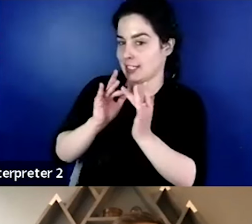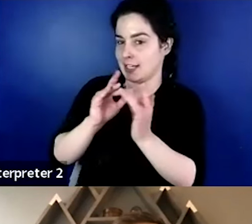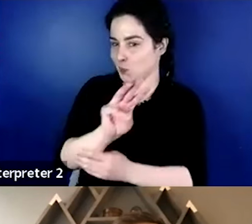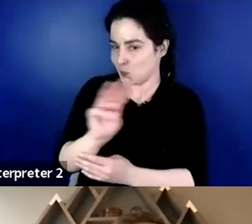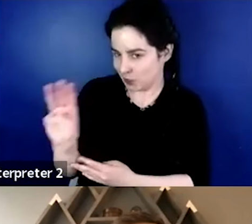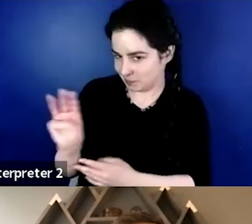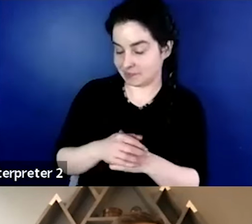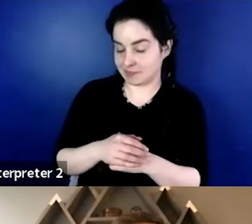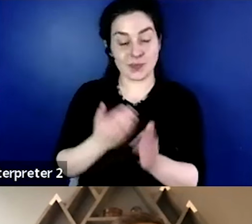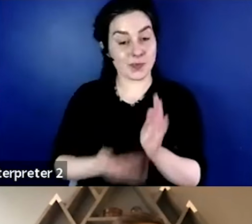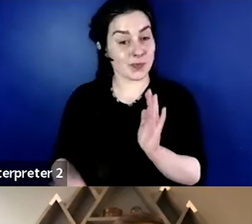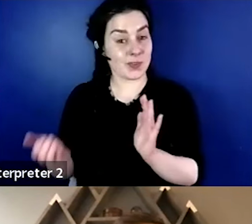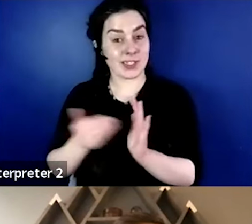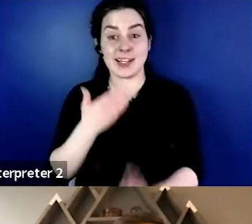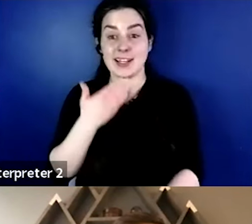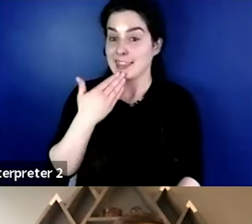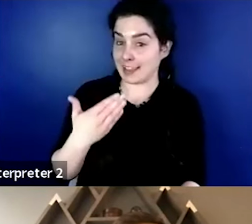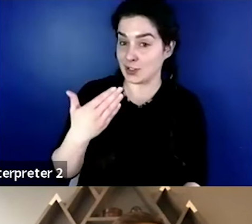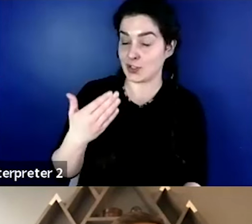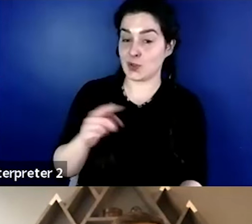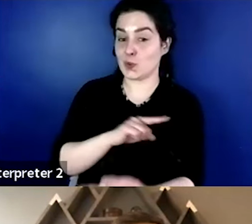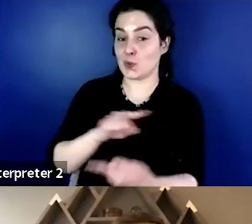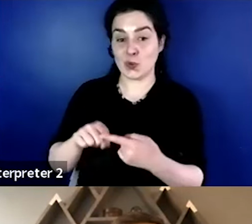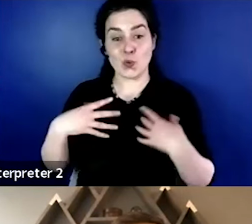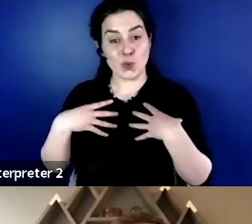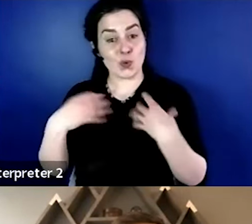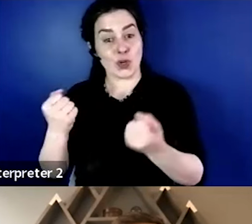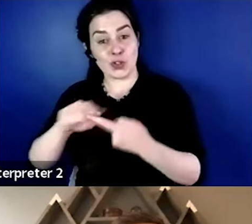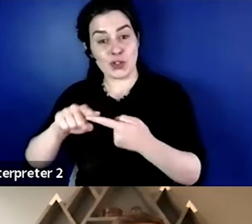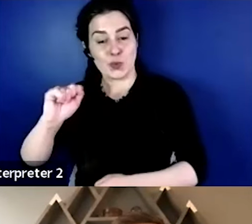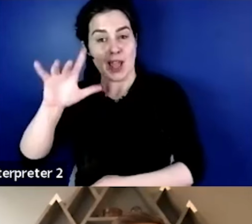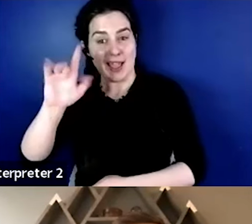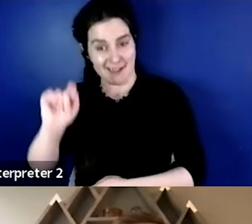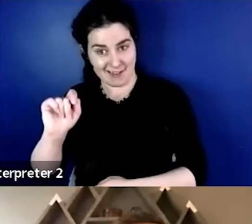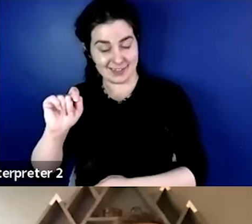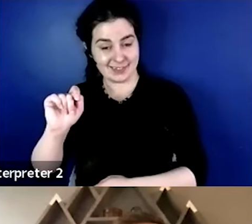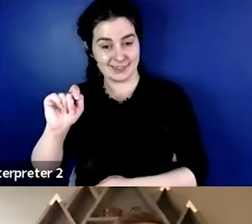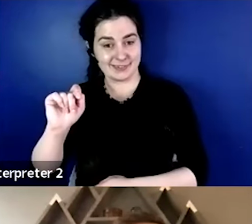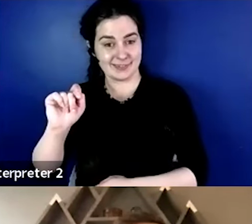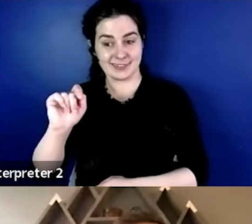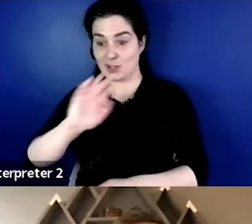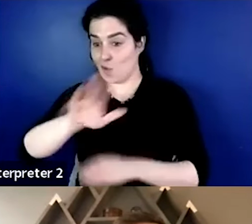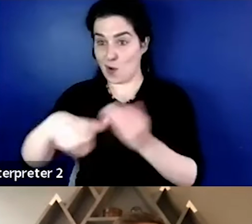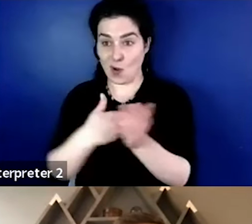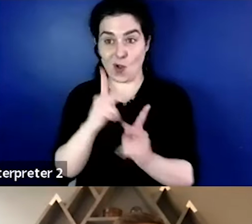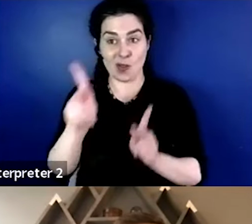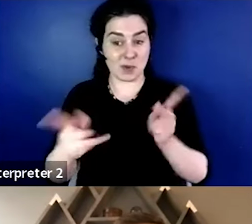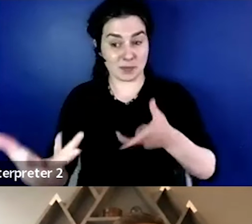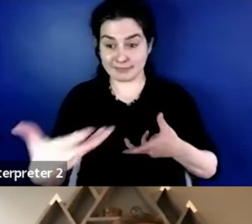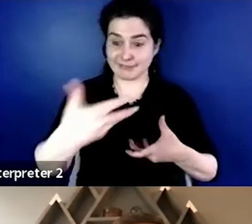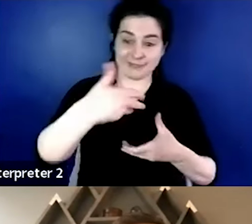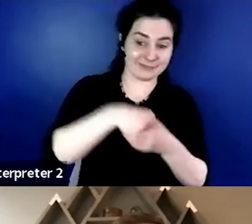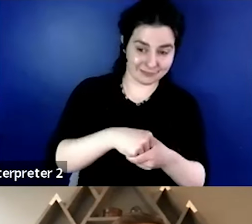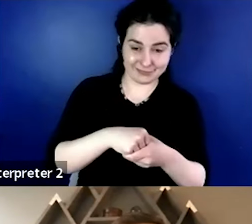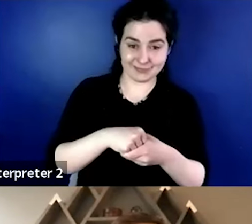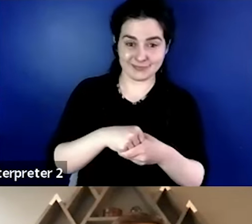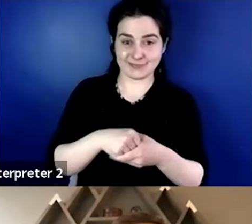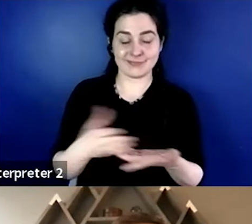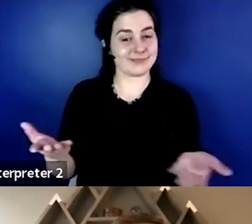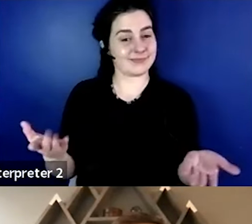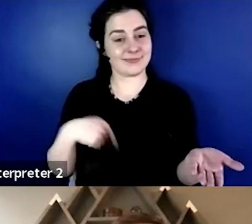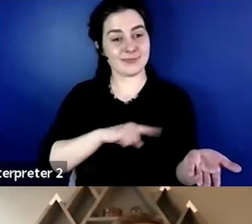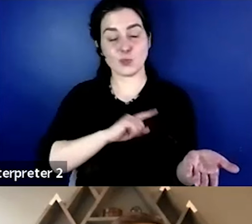again, thank you to Courage to Act and everybody who participated. And we know that